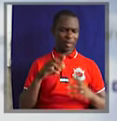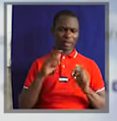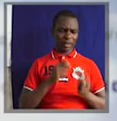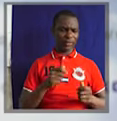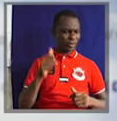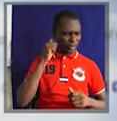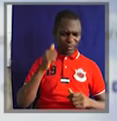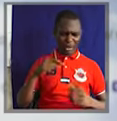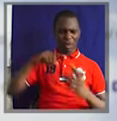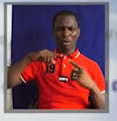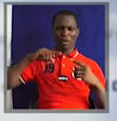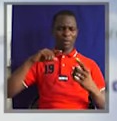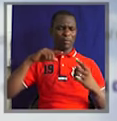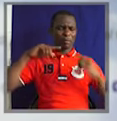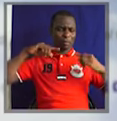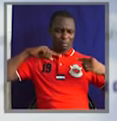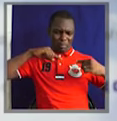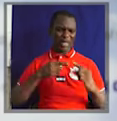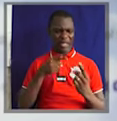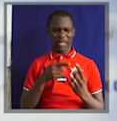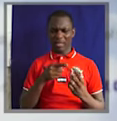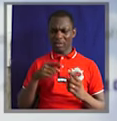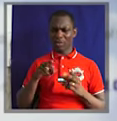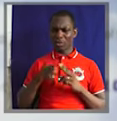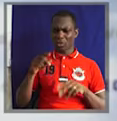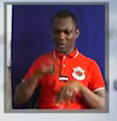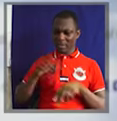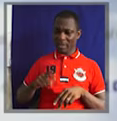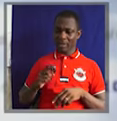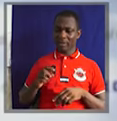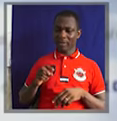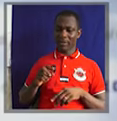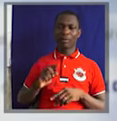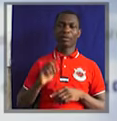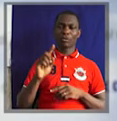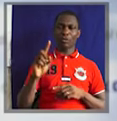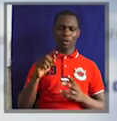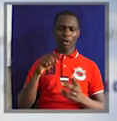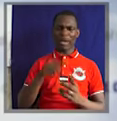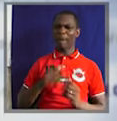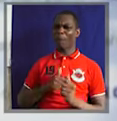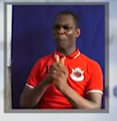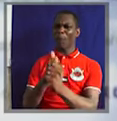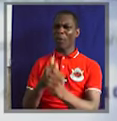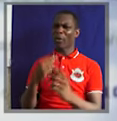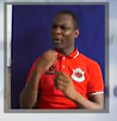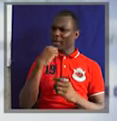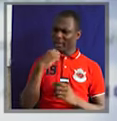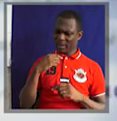sɛ ɔrekɔpɛ ɛna gehase ɛtu mmirika ɛkɔtoo no sɛ afei deɛ mema sa elisha sɛ sika no mɛgye kakra